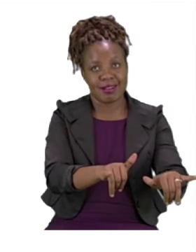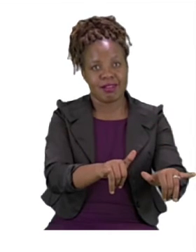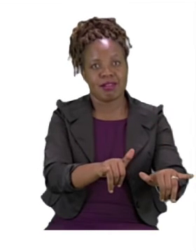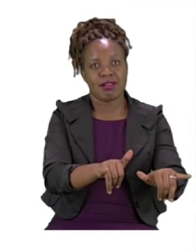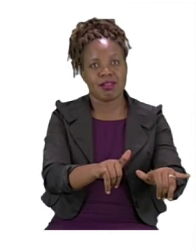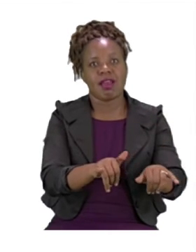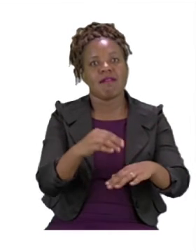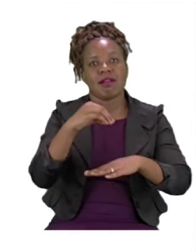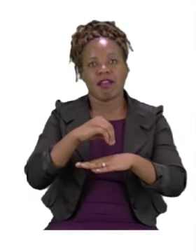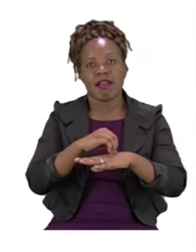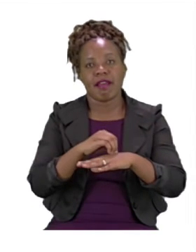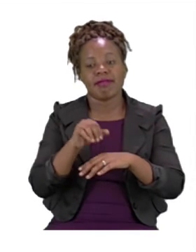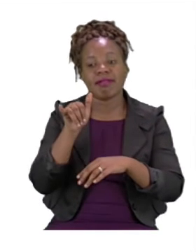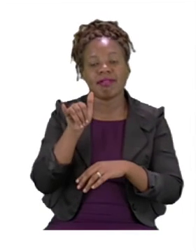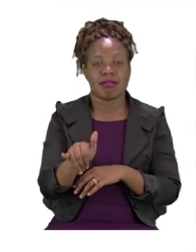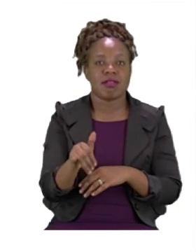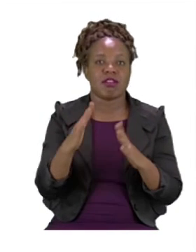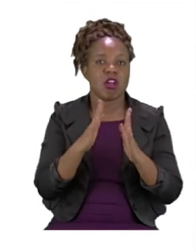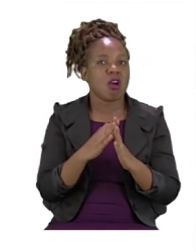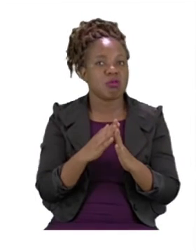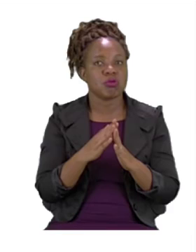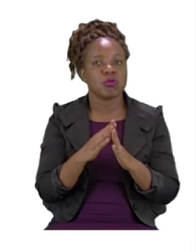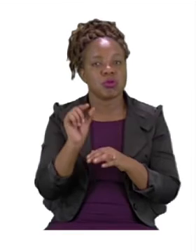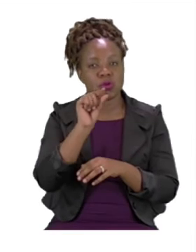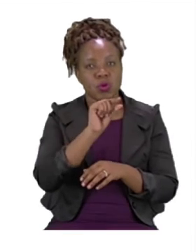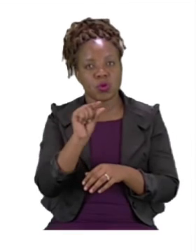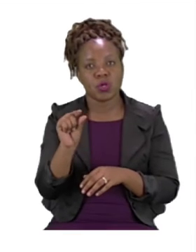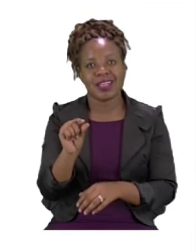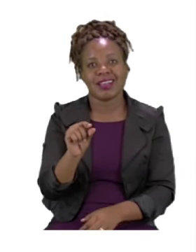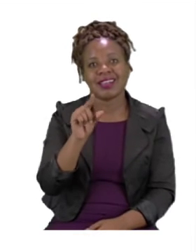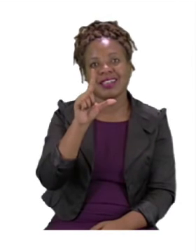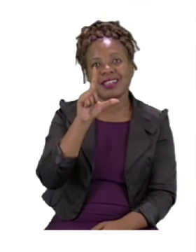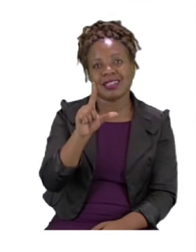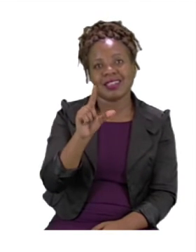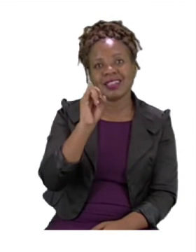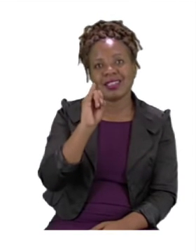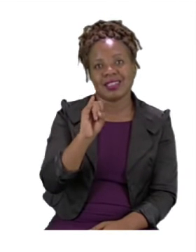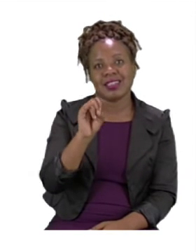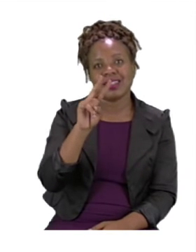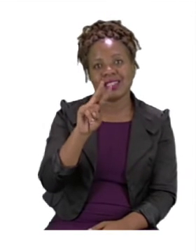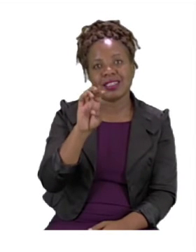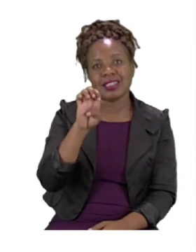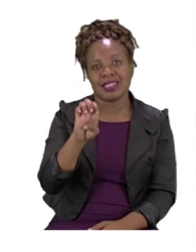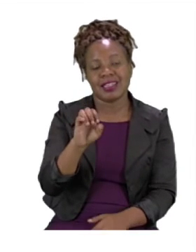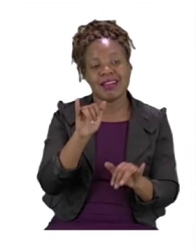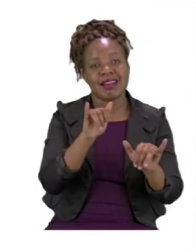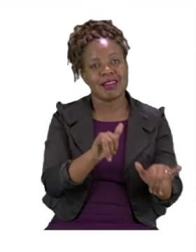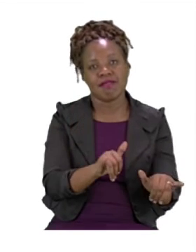house. So we do not change the word live because of the word they.